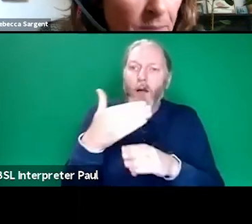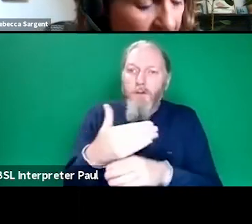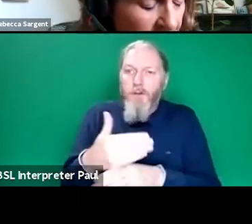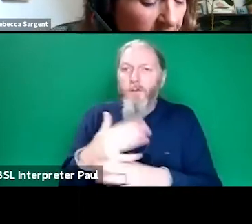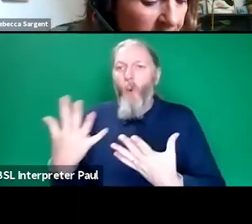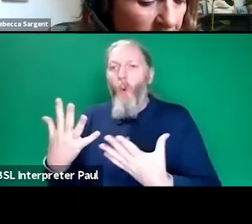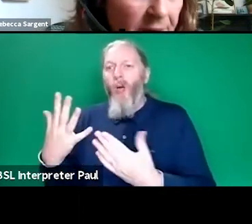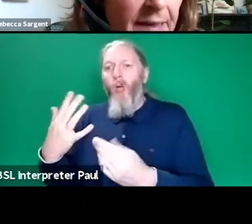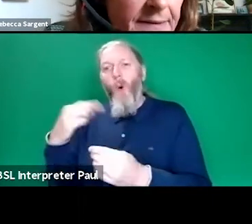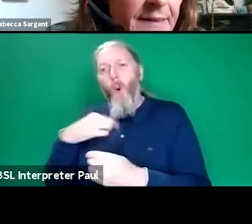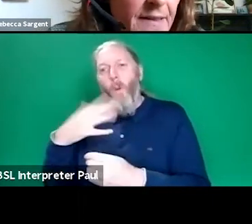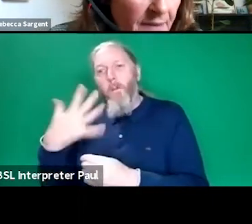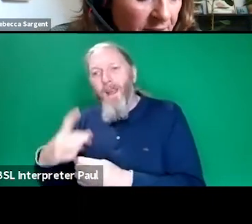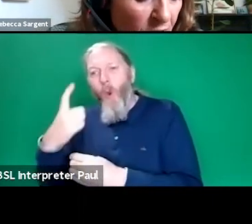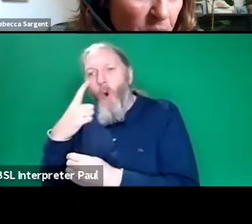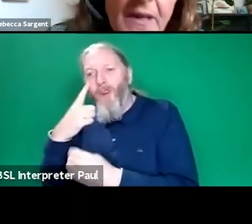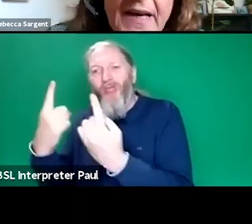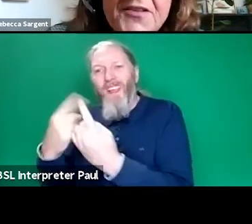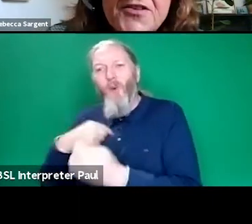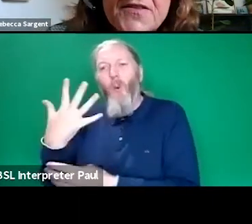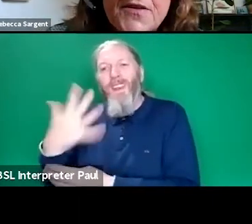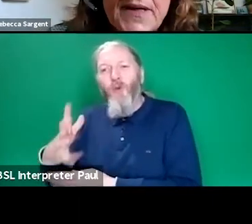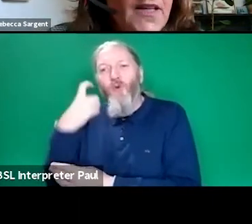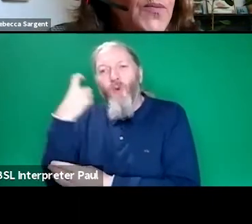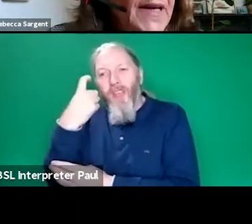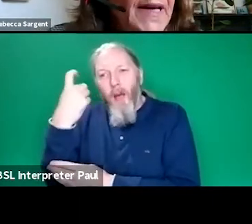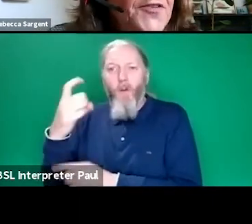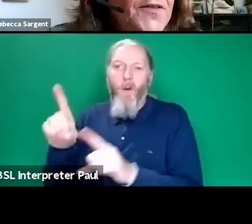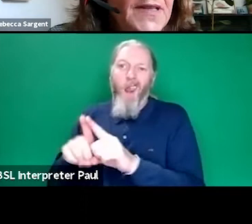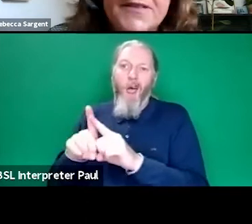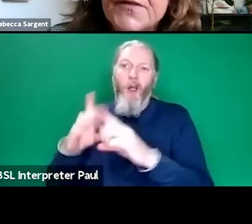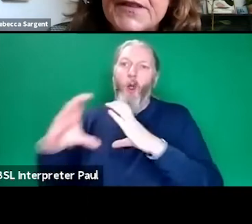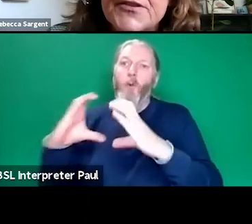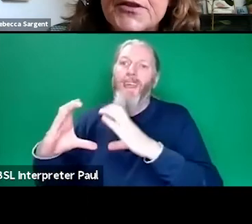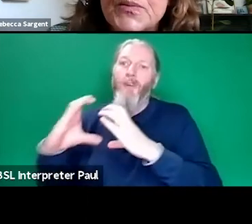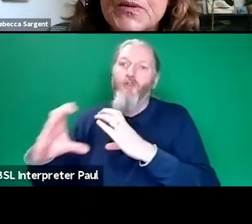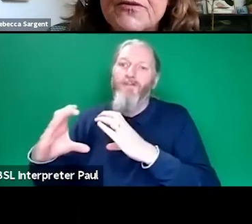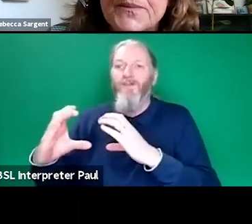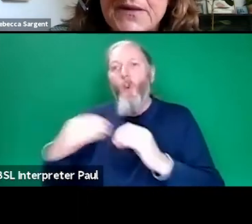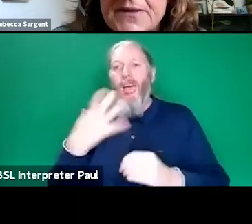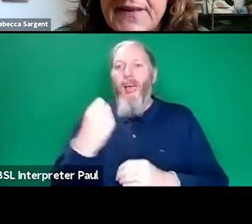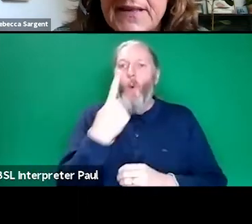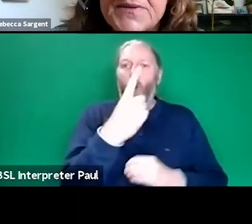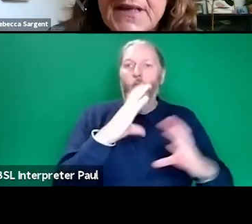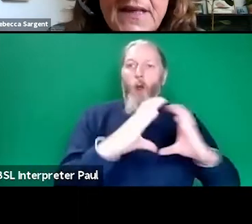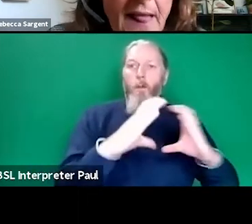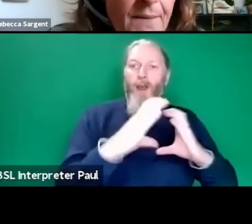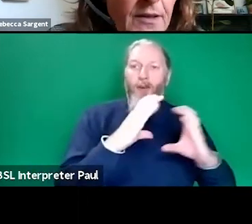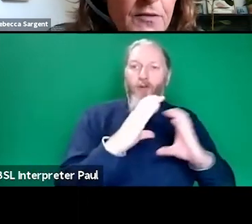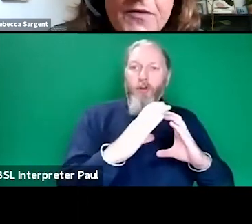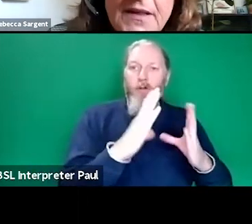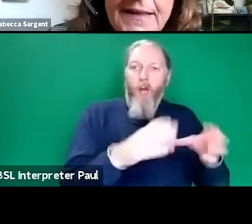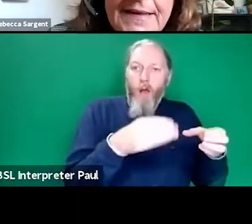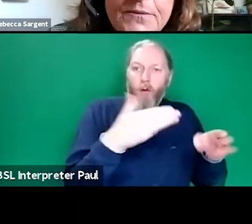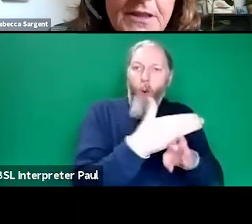things that we needed to look at, things like communication. So we had a communication task and finish group, and from that we developed